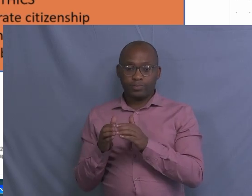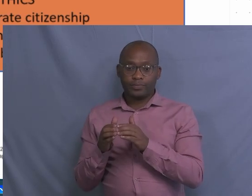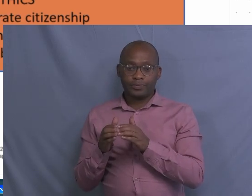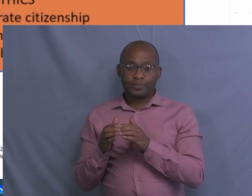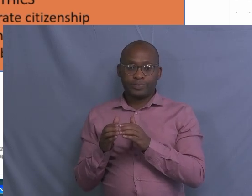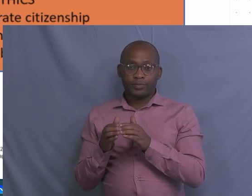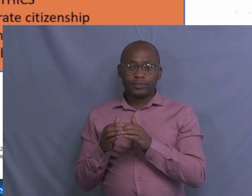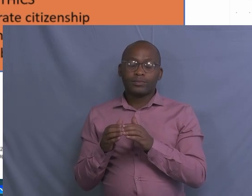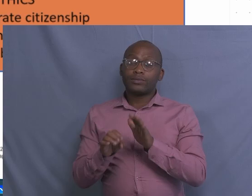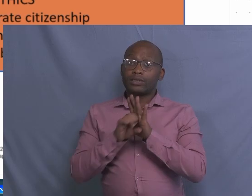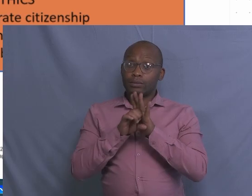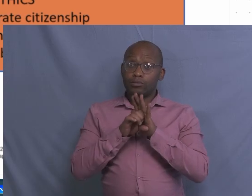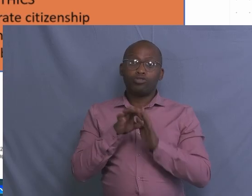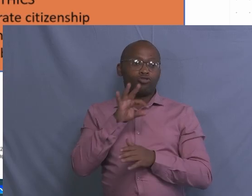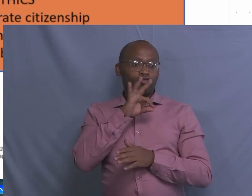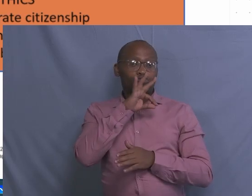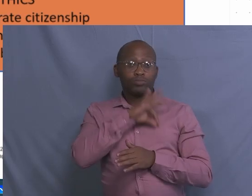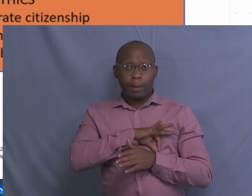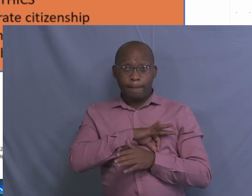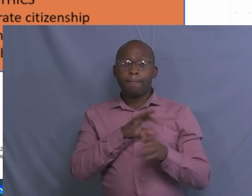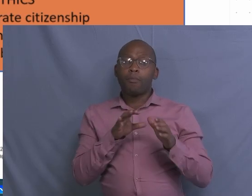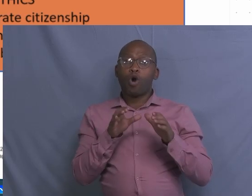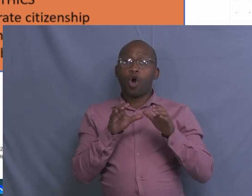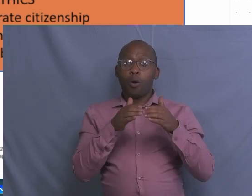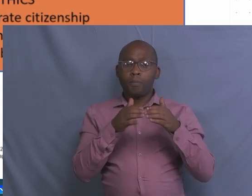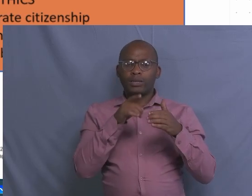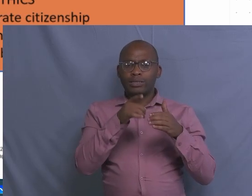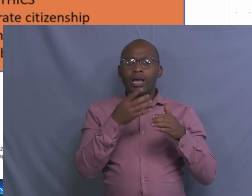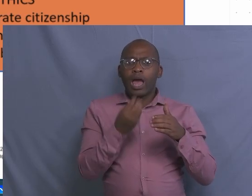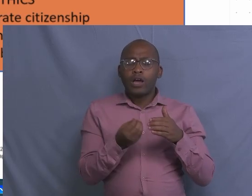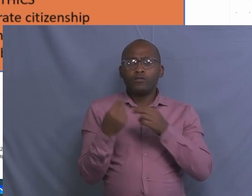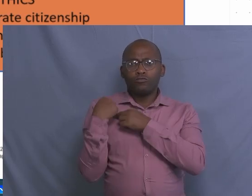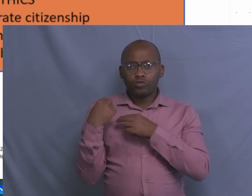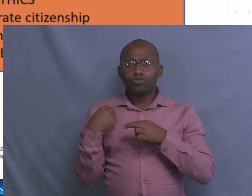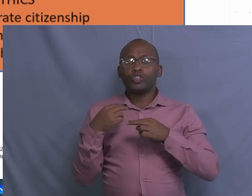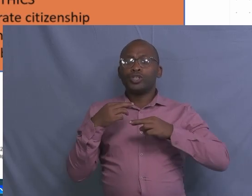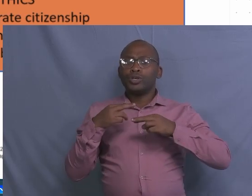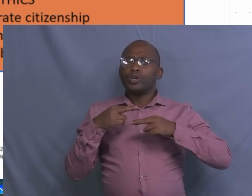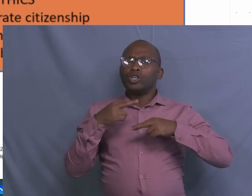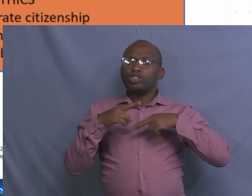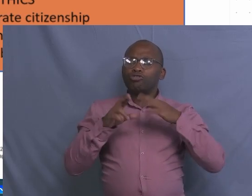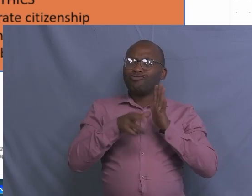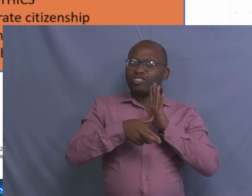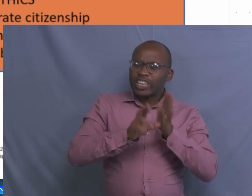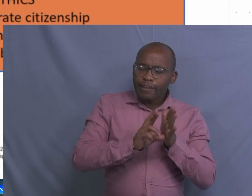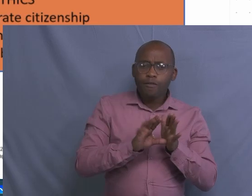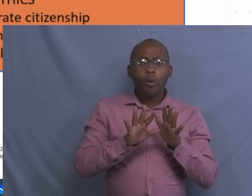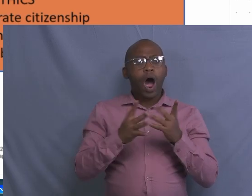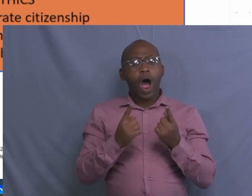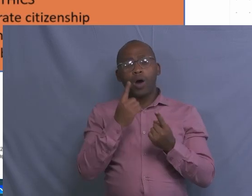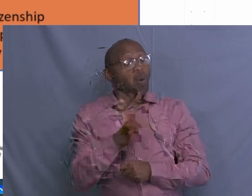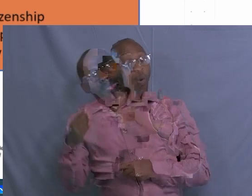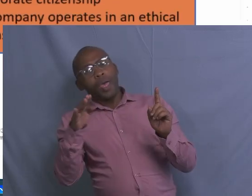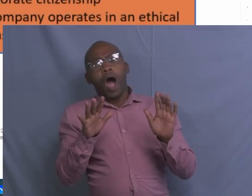the remunerations committee has the responsibility of reviewing the salaries of directors, their bonuses, and other earnings of